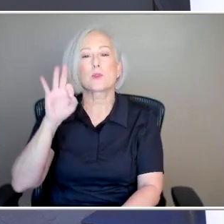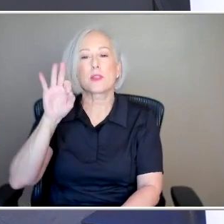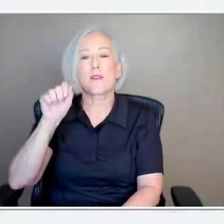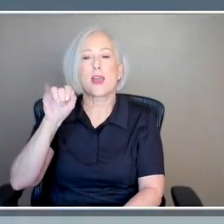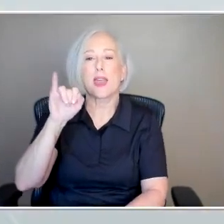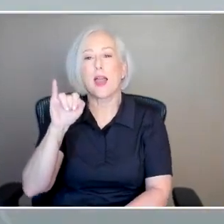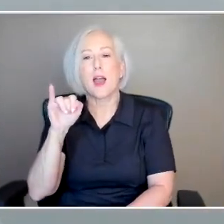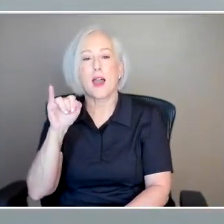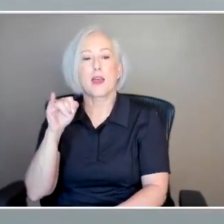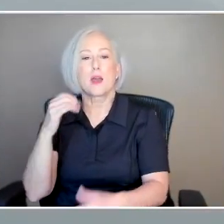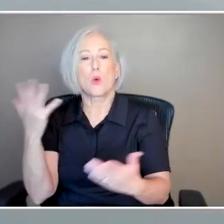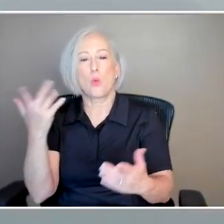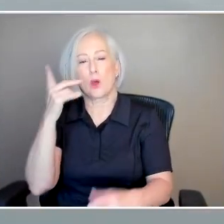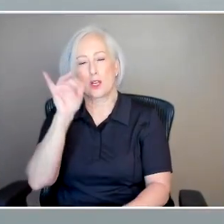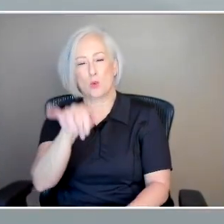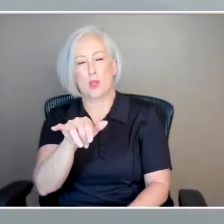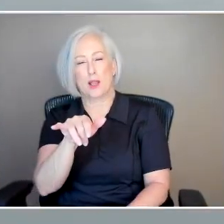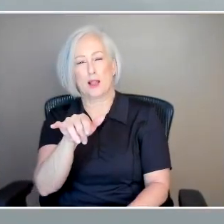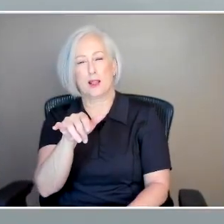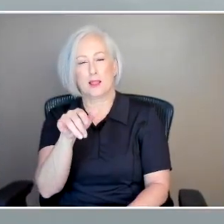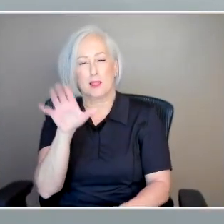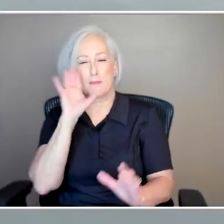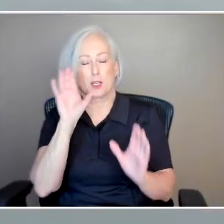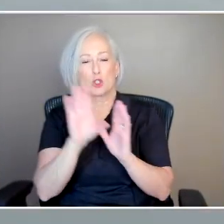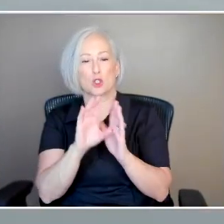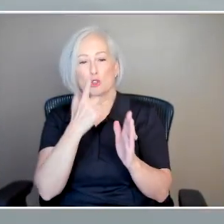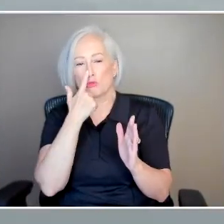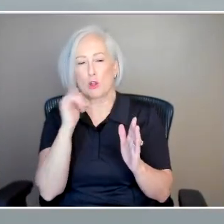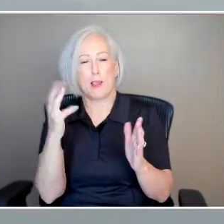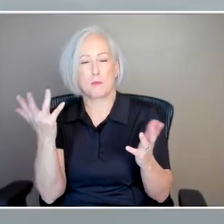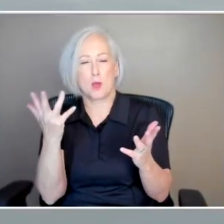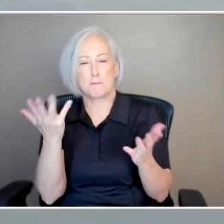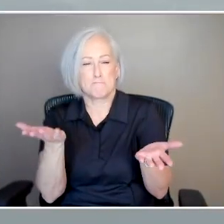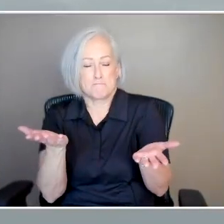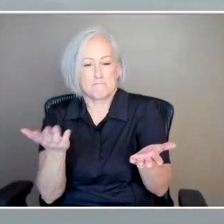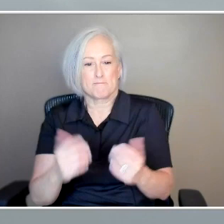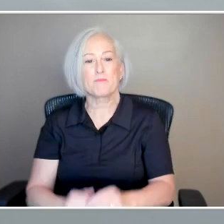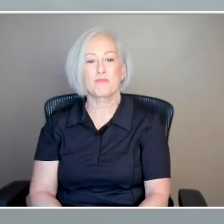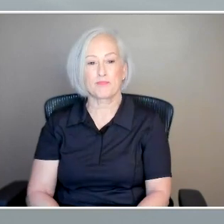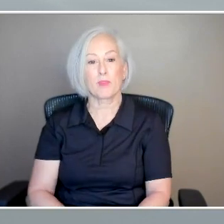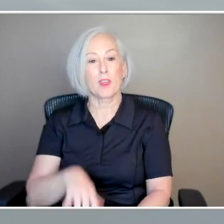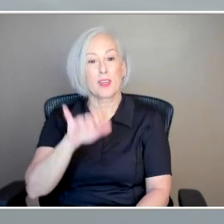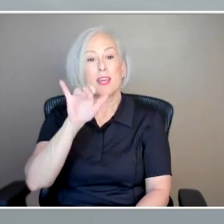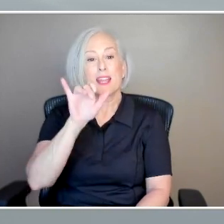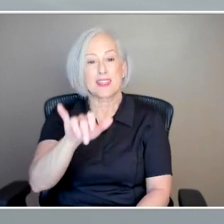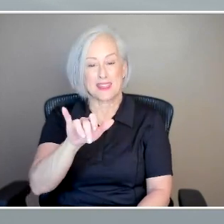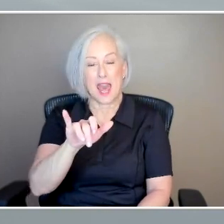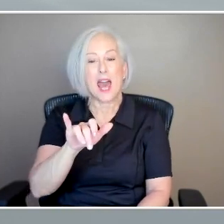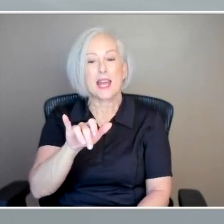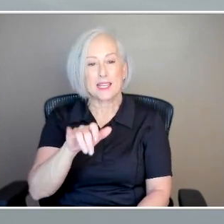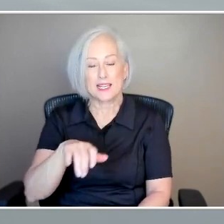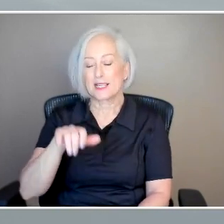in this video? I want to show that and tell us what you're doing here. Yeah, so this is a arthroscopic picture, meaning a picture with a camera inside the hip joint,